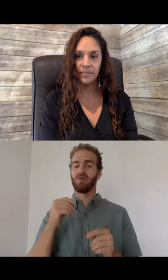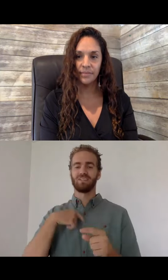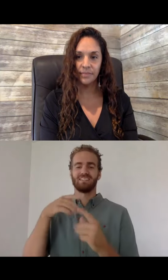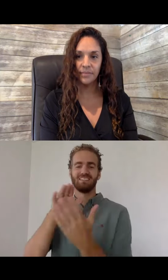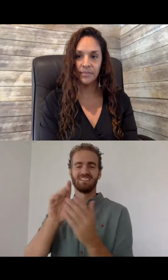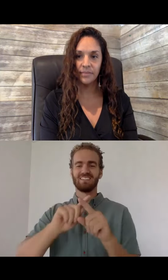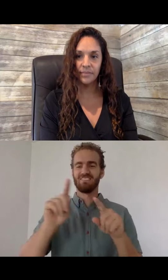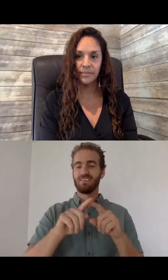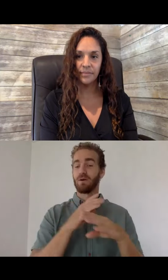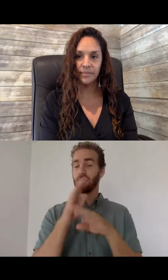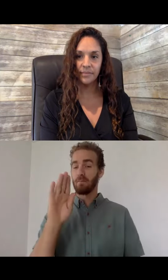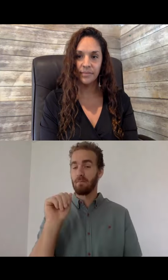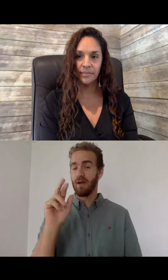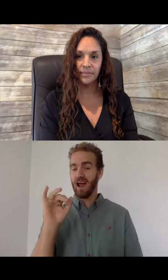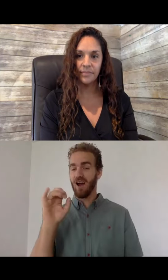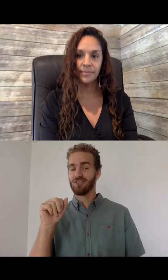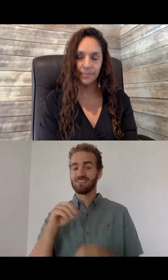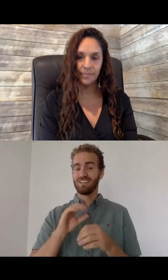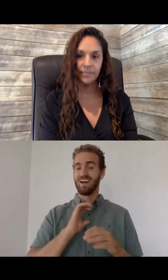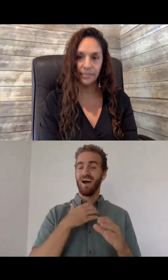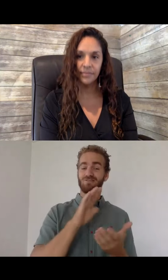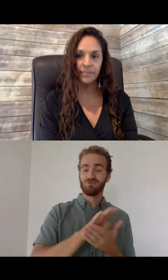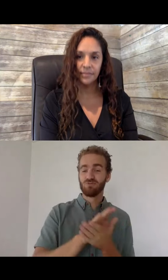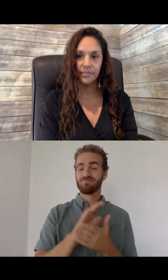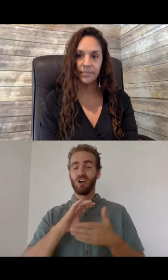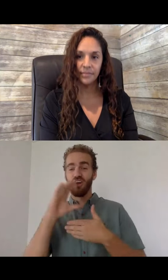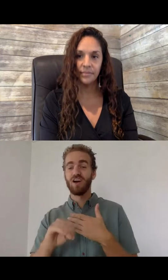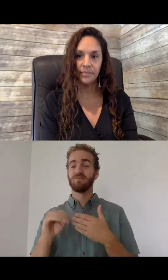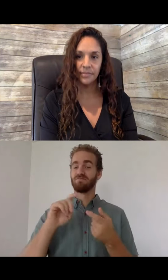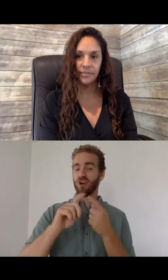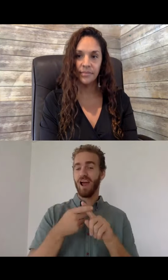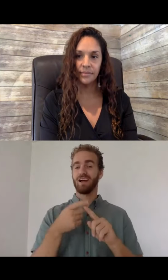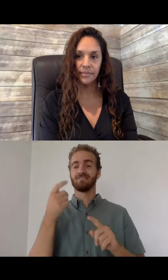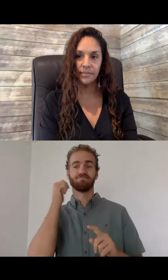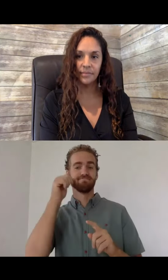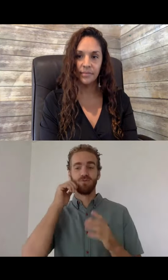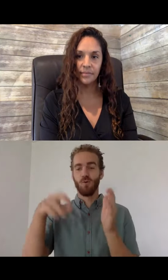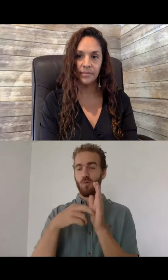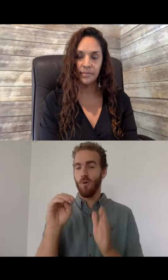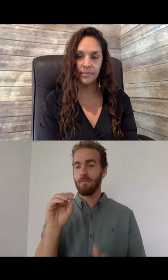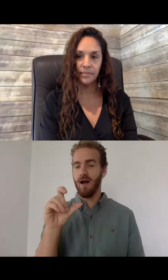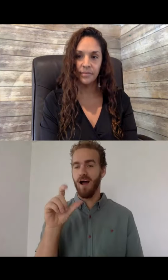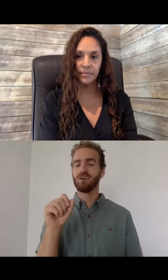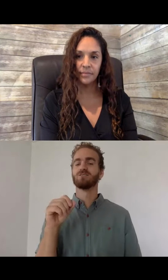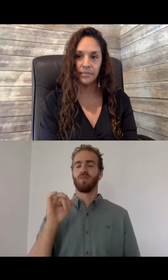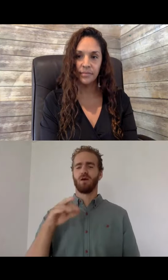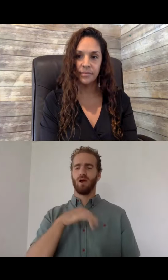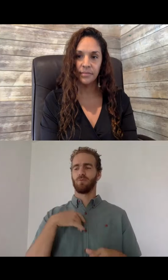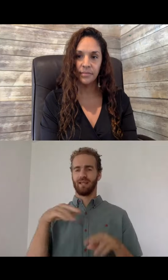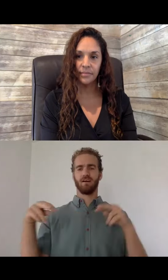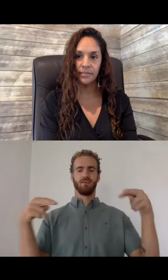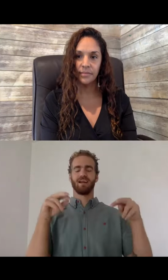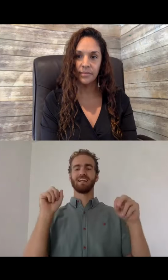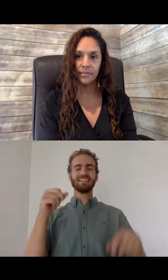there are differences in people's backgrounds. So we have different barriers that we all face in our school, in our curriculum, in our everyday